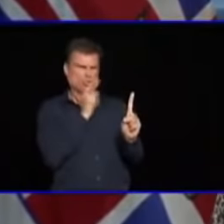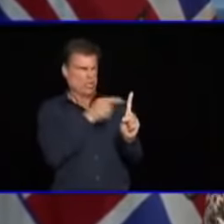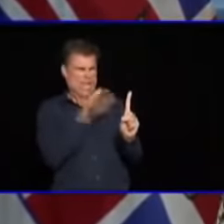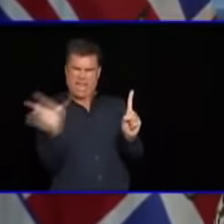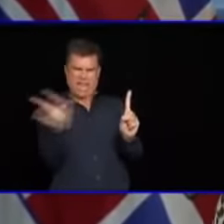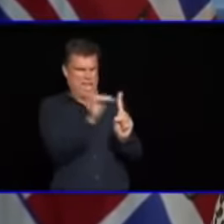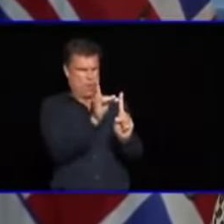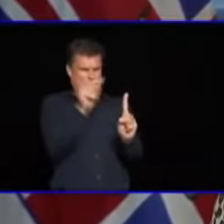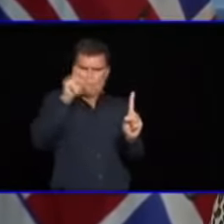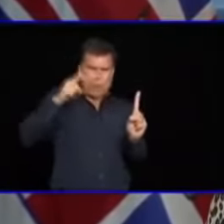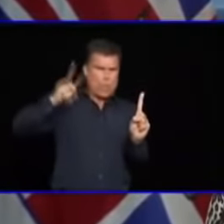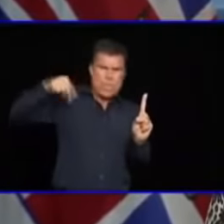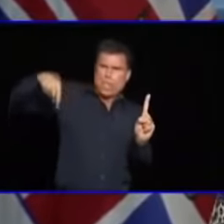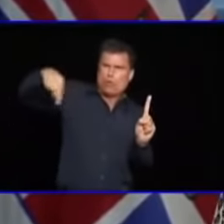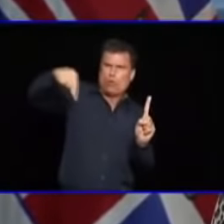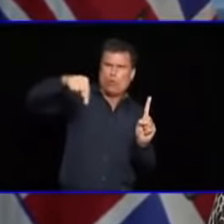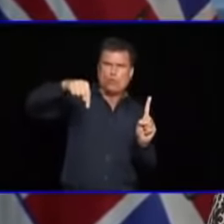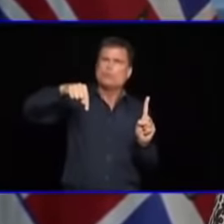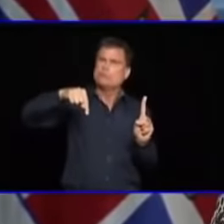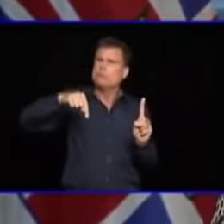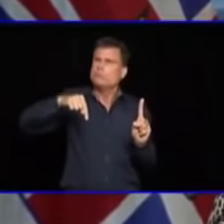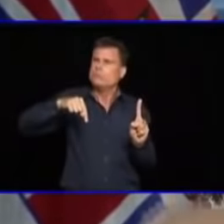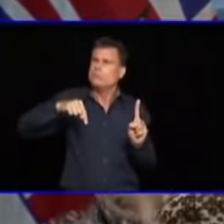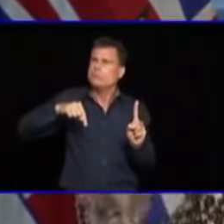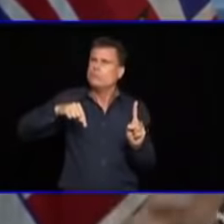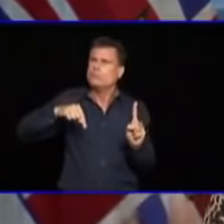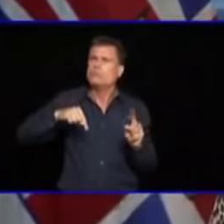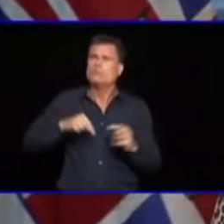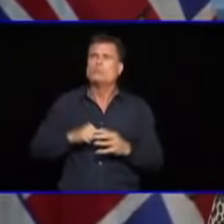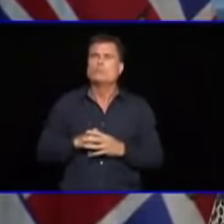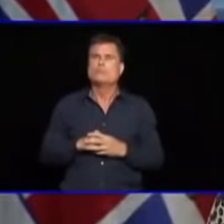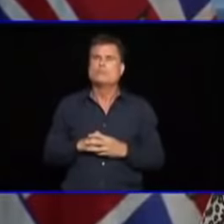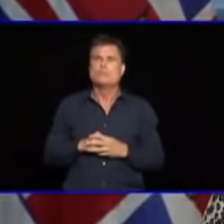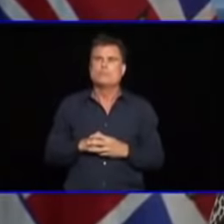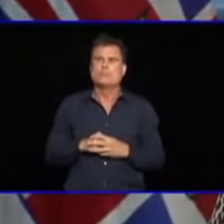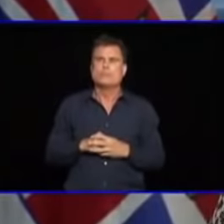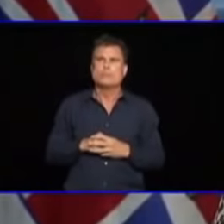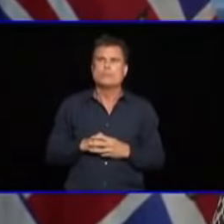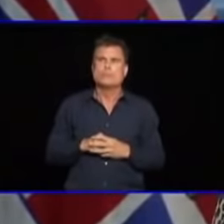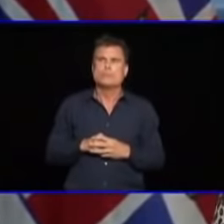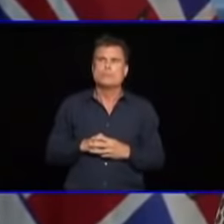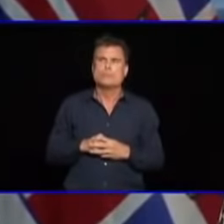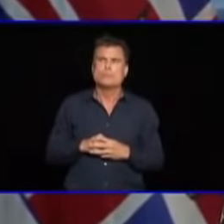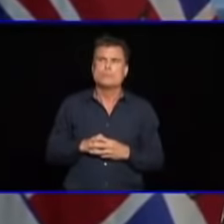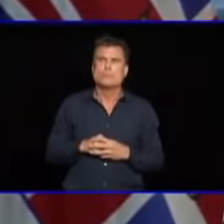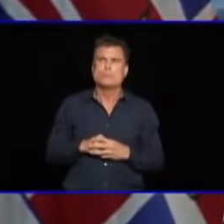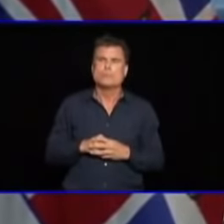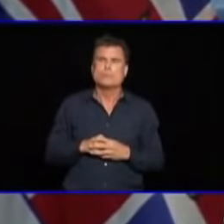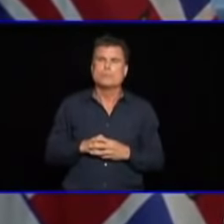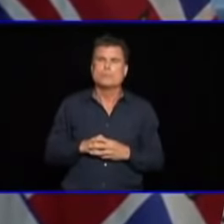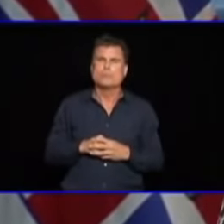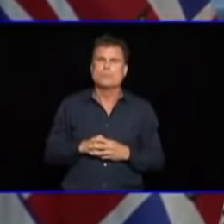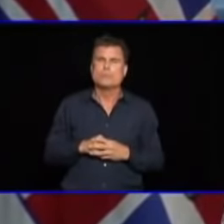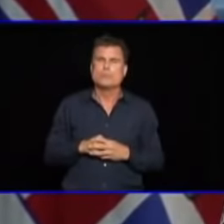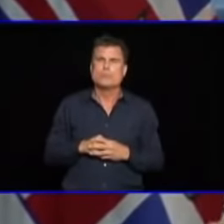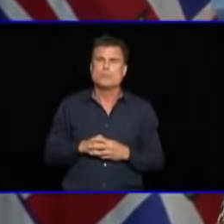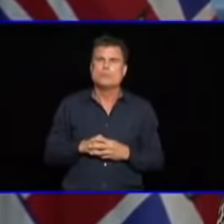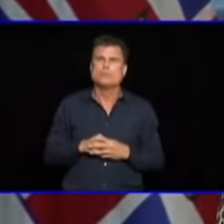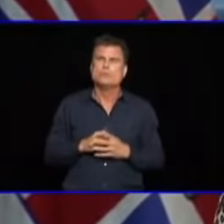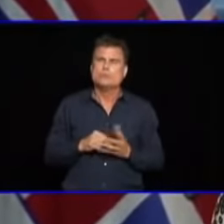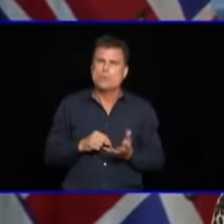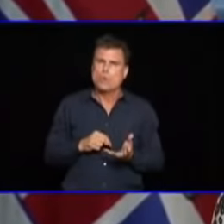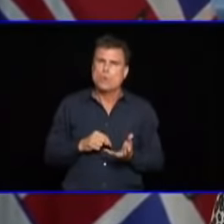make sure that we're not seeing the start of new transmission chains, and that number remains very low. So it's